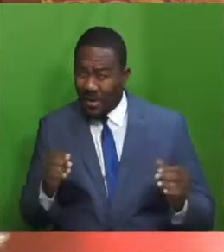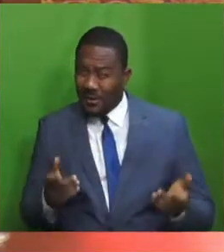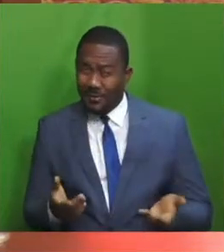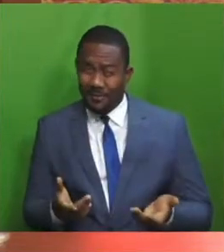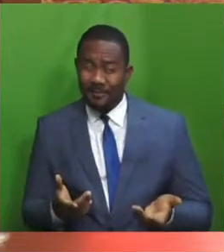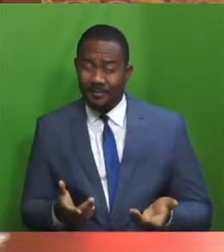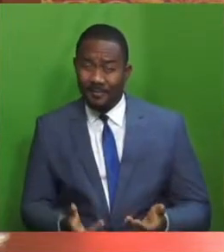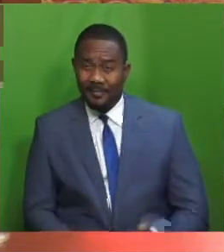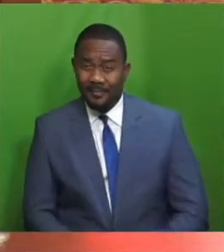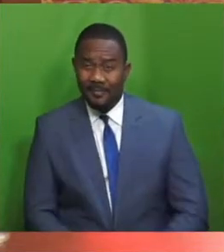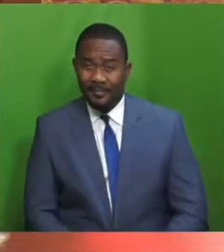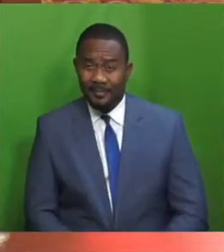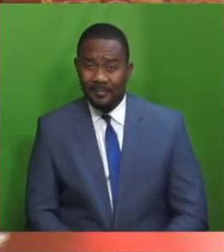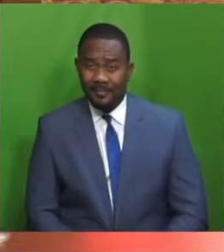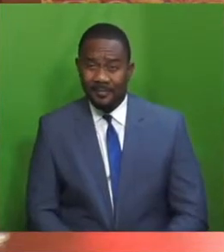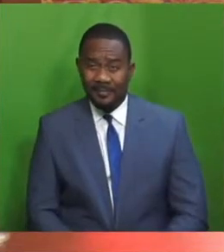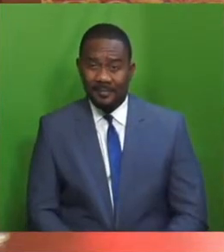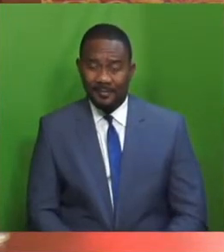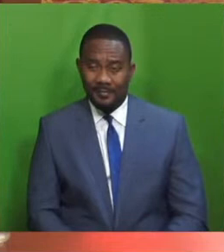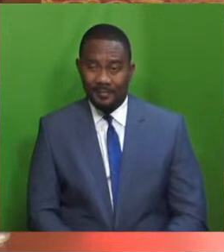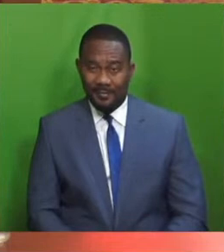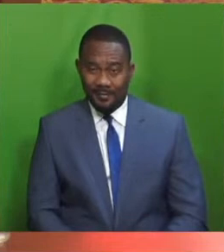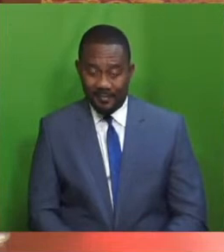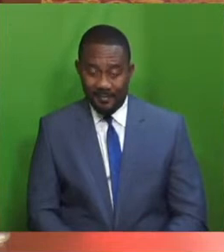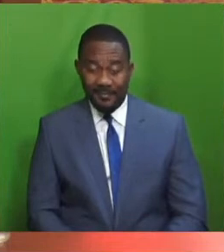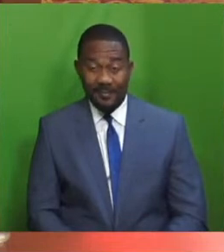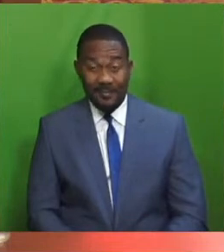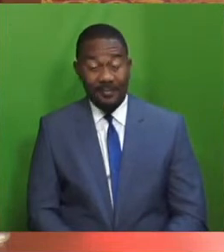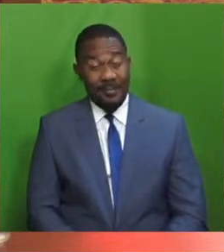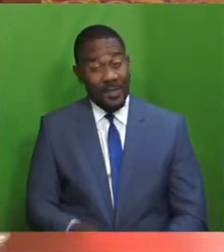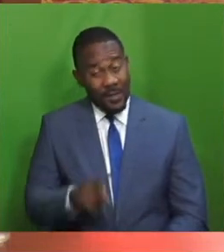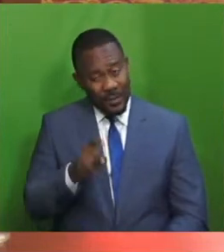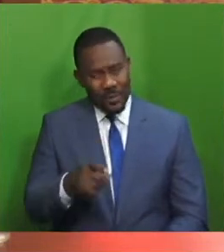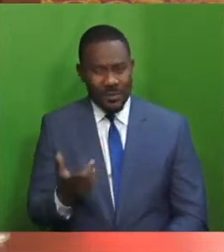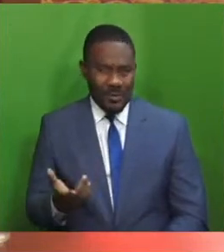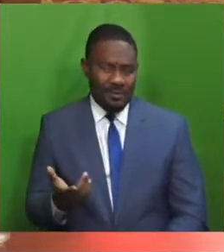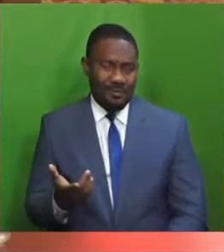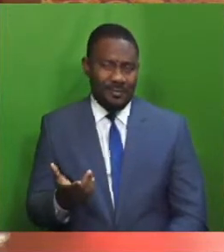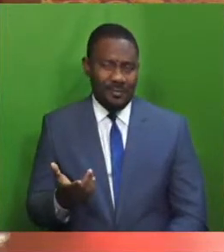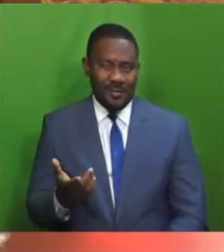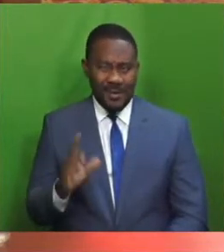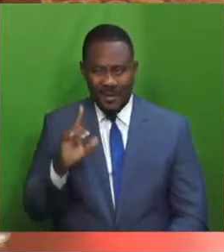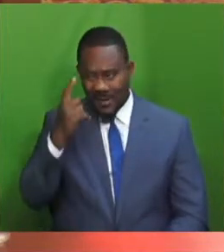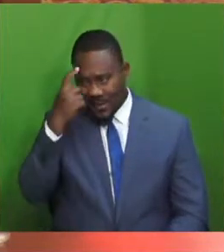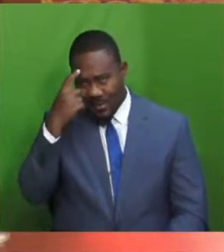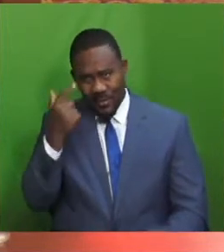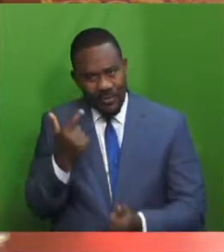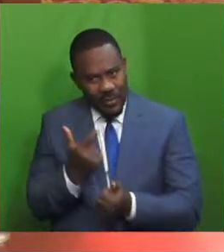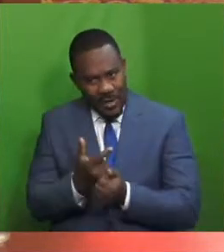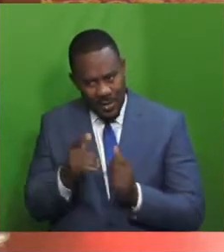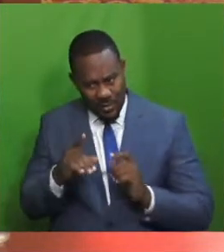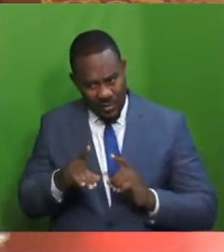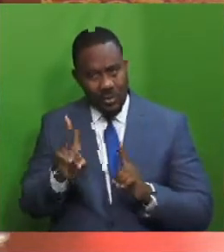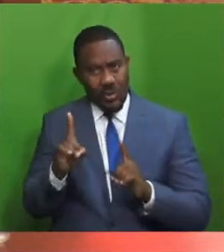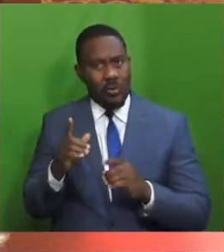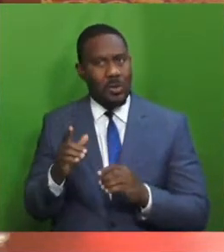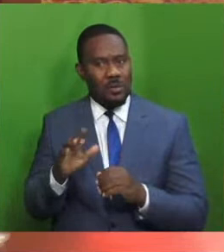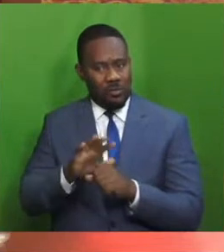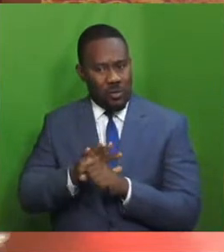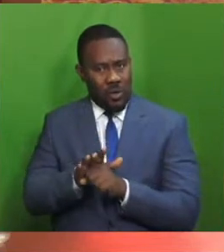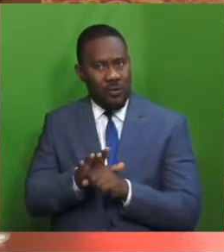Mr. Speaker, so people should appreciate what the government of this country did to save